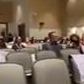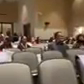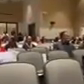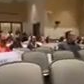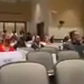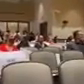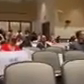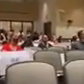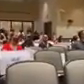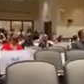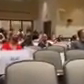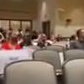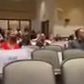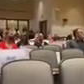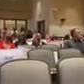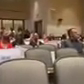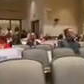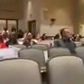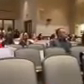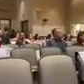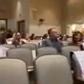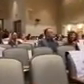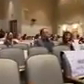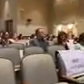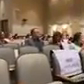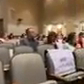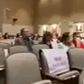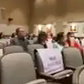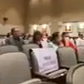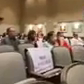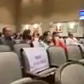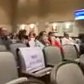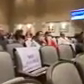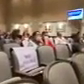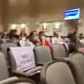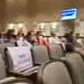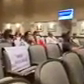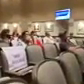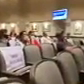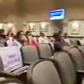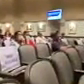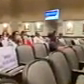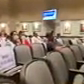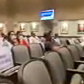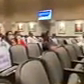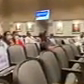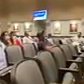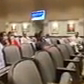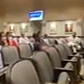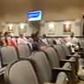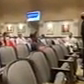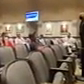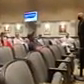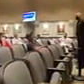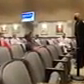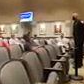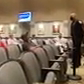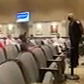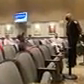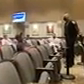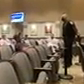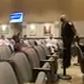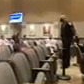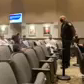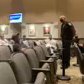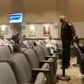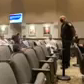what we said. Exactly. We could just get everybody to put your mask on. We can continue with the meeting and We everybody all can be heard. obviously agree And without the